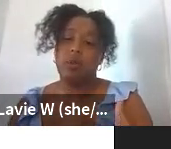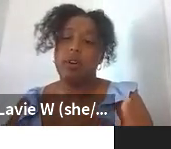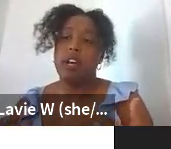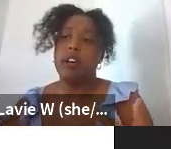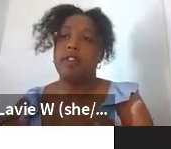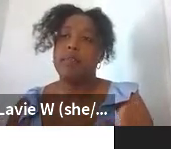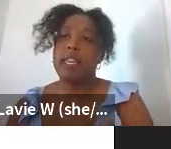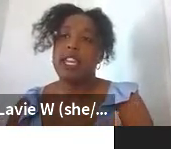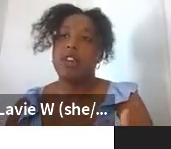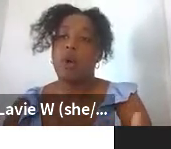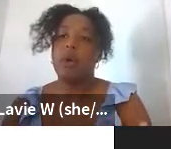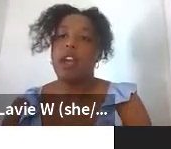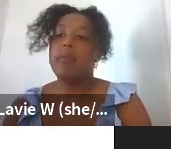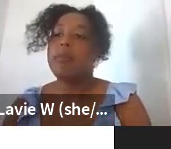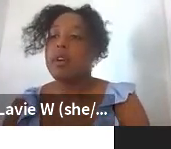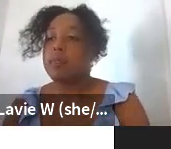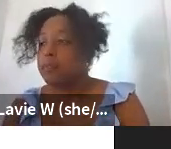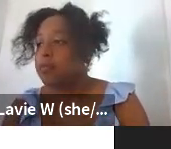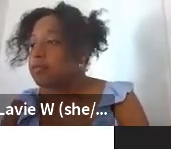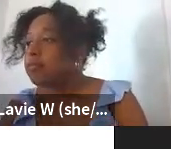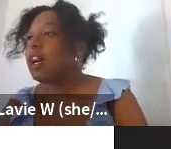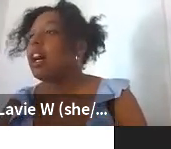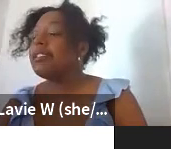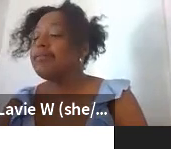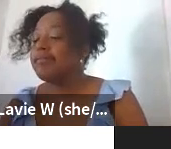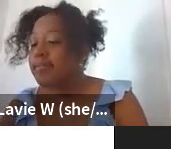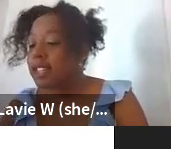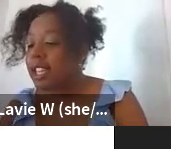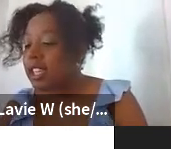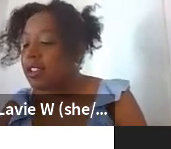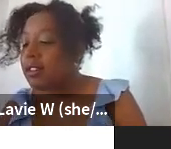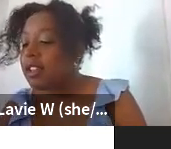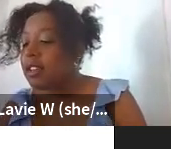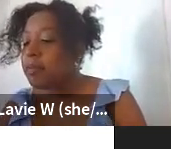know, for me growing up or